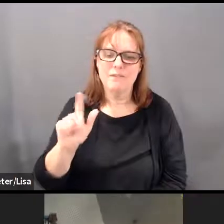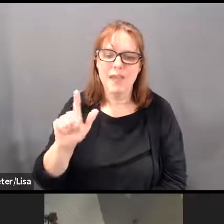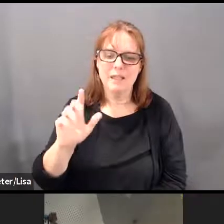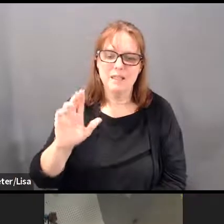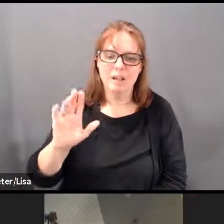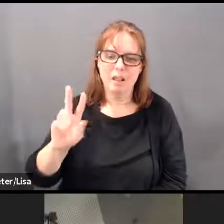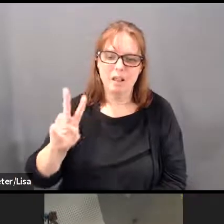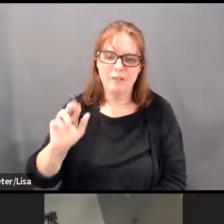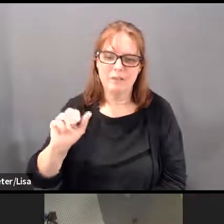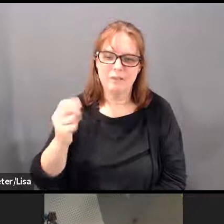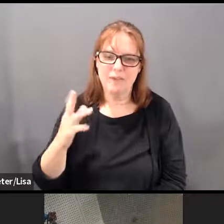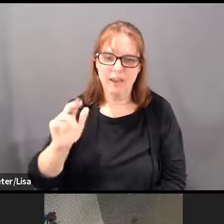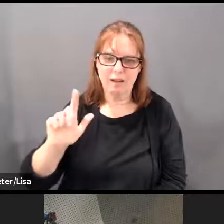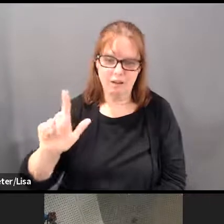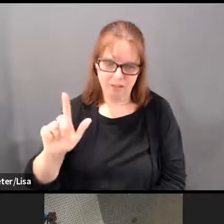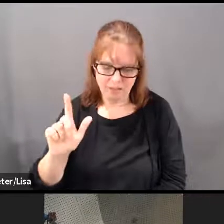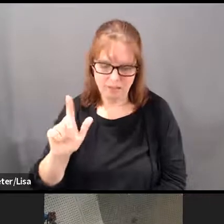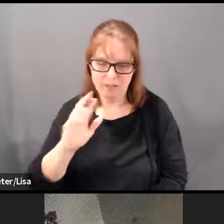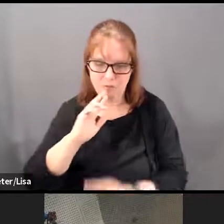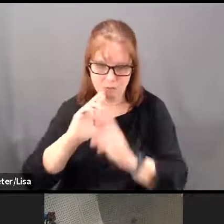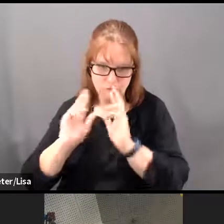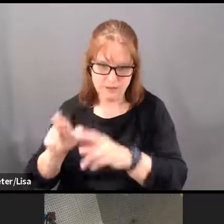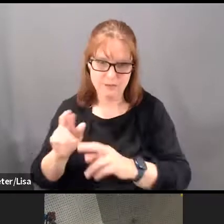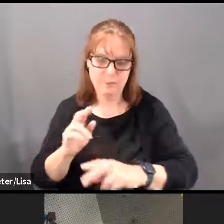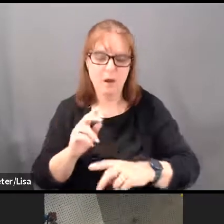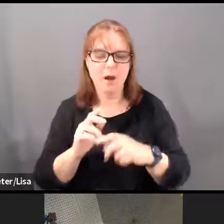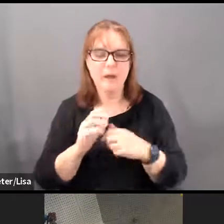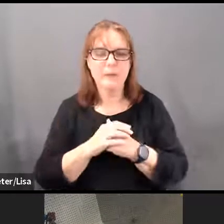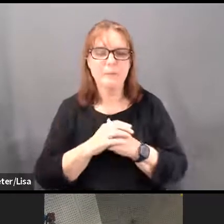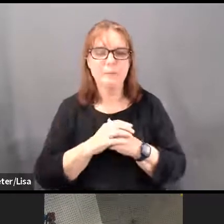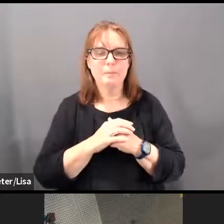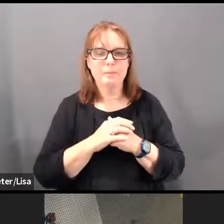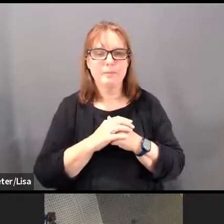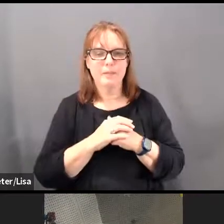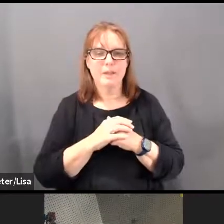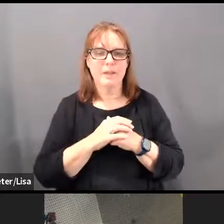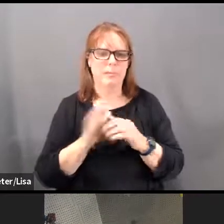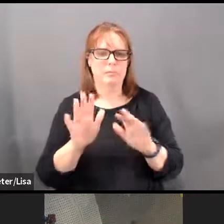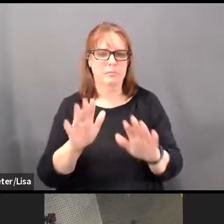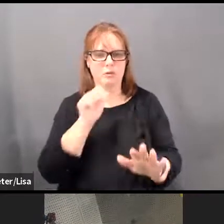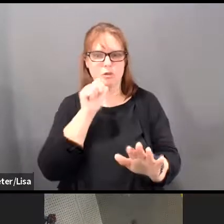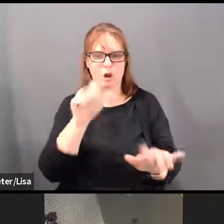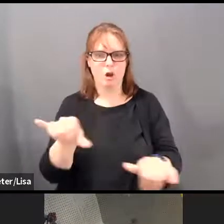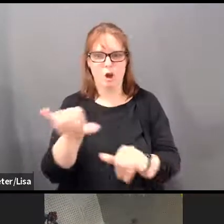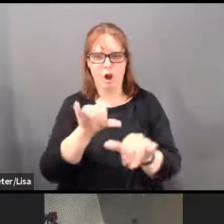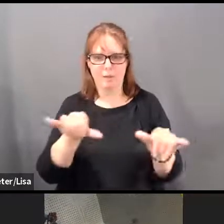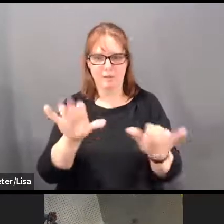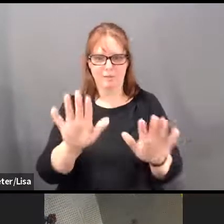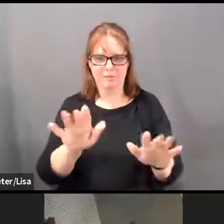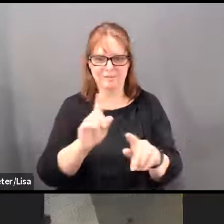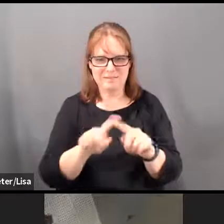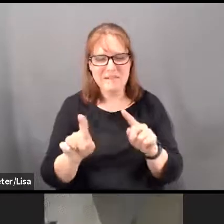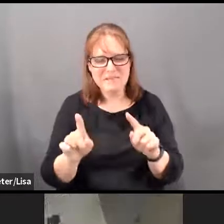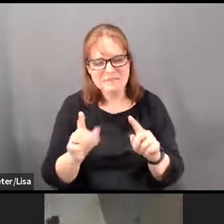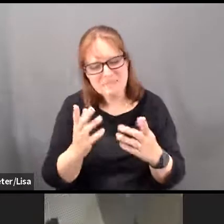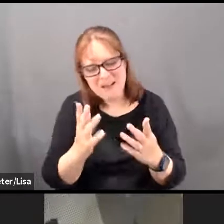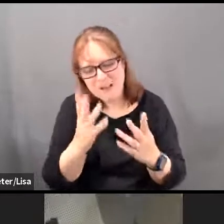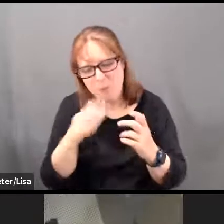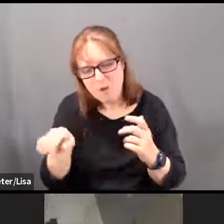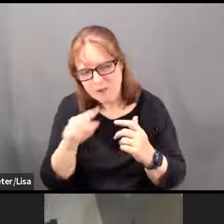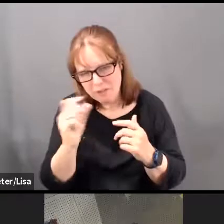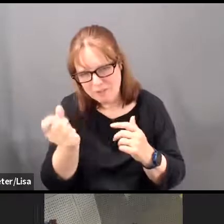12 to 15-year-olds that you see, but it's still not that common. So I wouldn't let that dissuade you from getting the vaccine, but I want to make sure you got a good answer to your